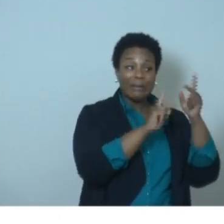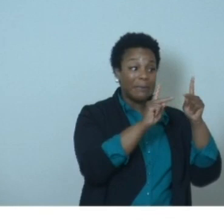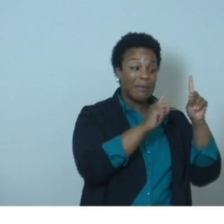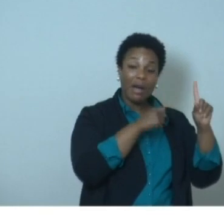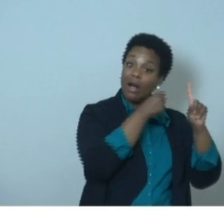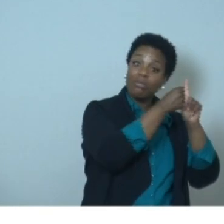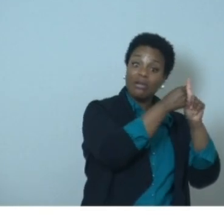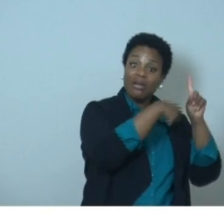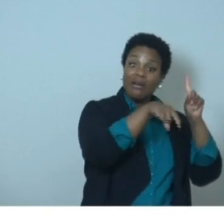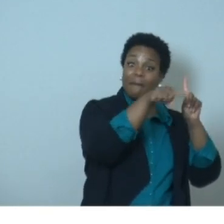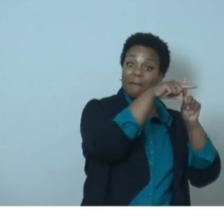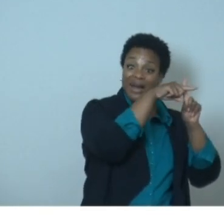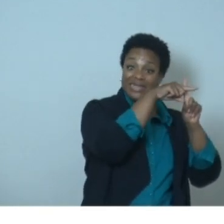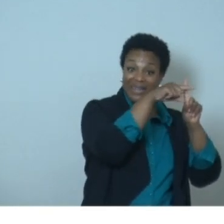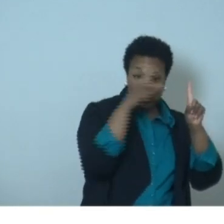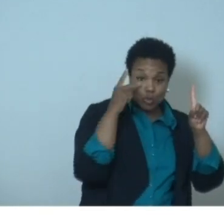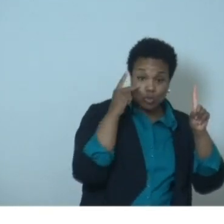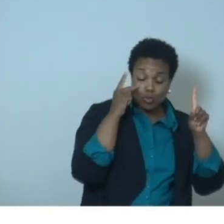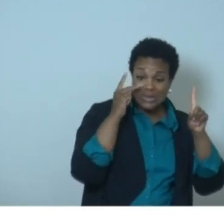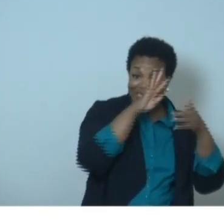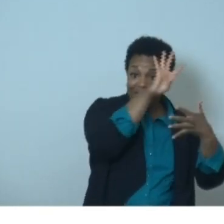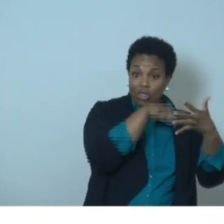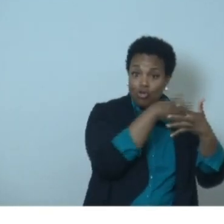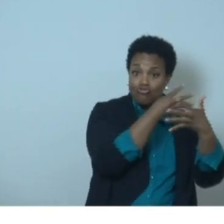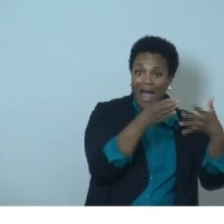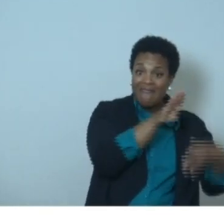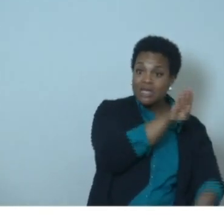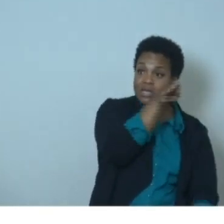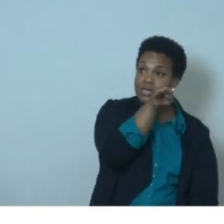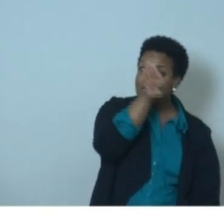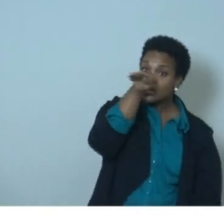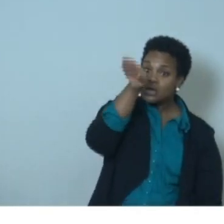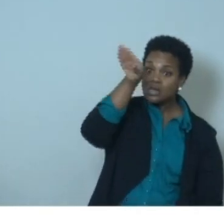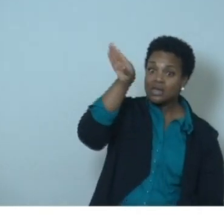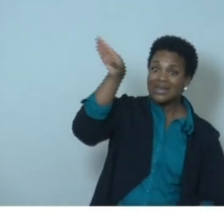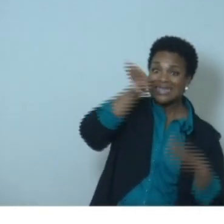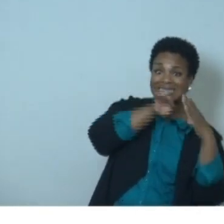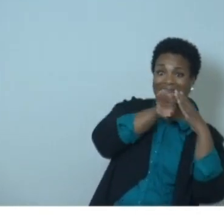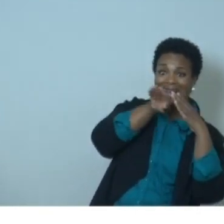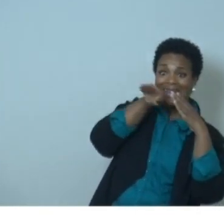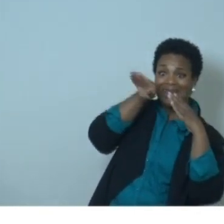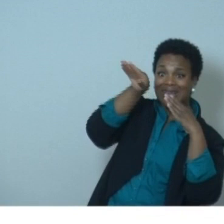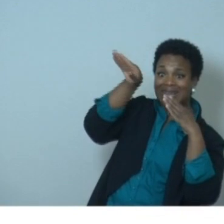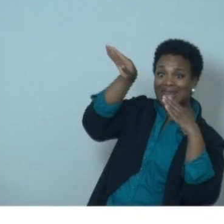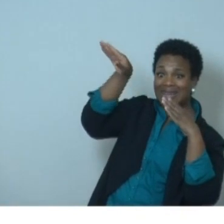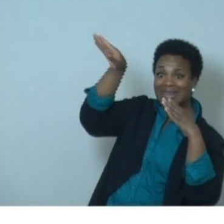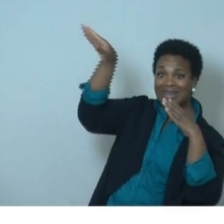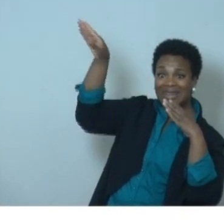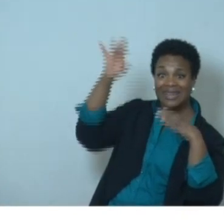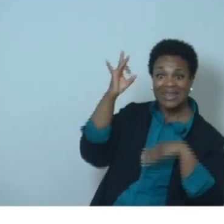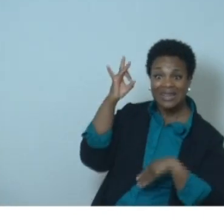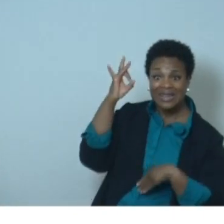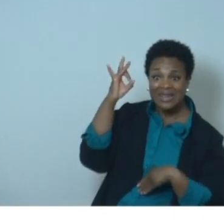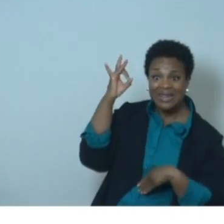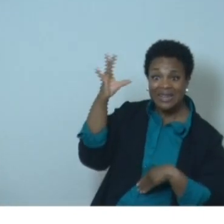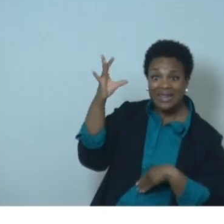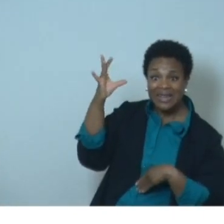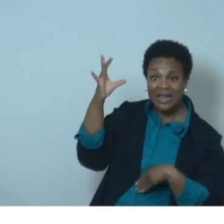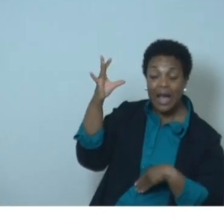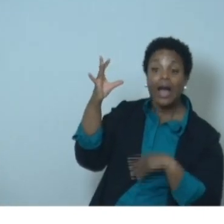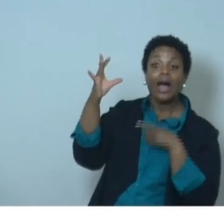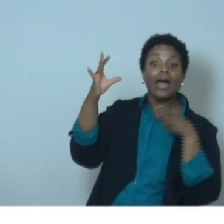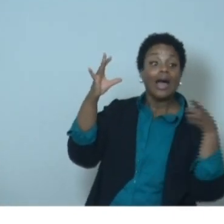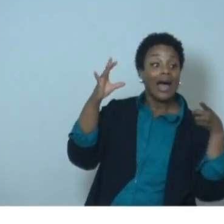they're seeing increased cases, and you can take that right back and tie it to opening strategies